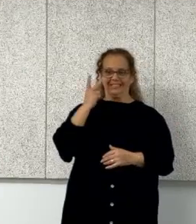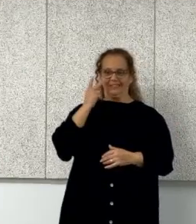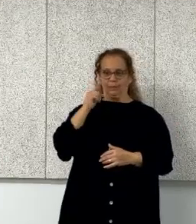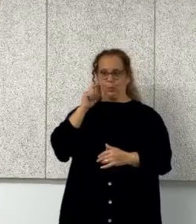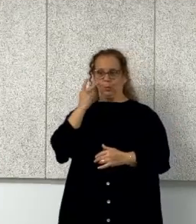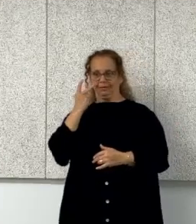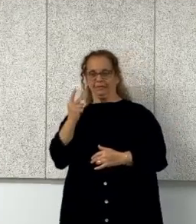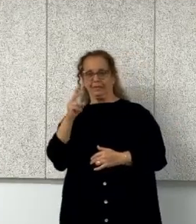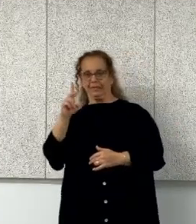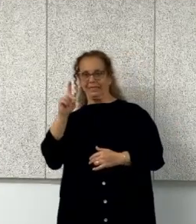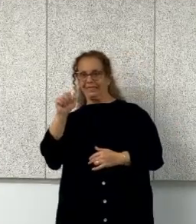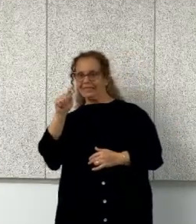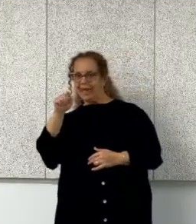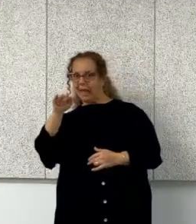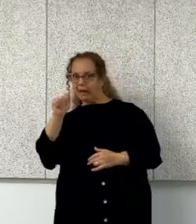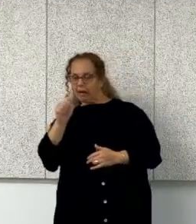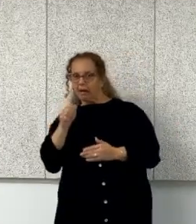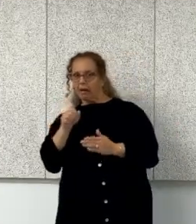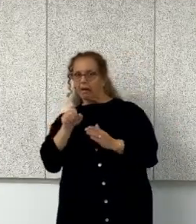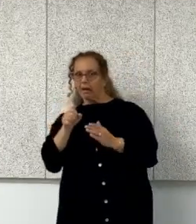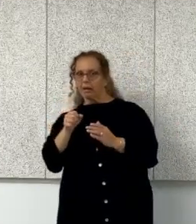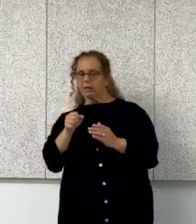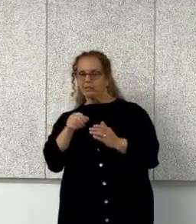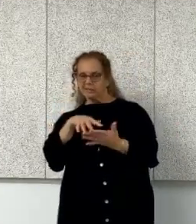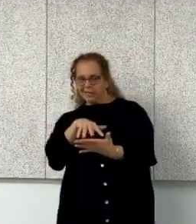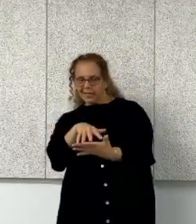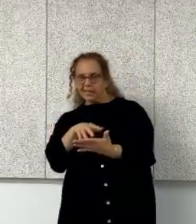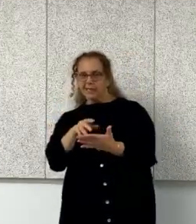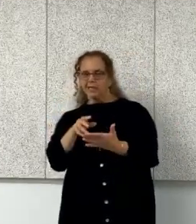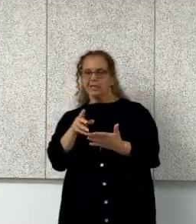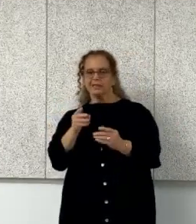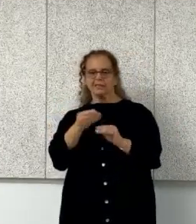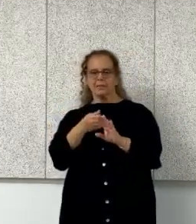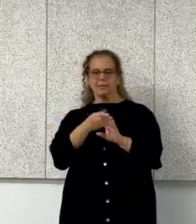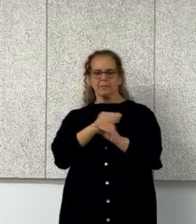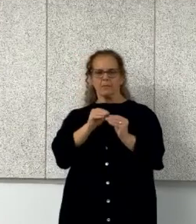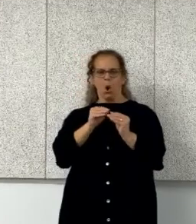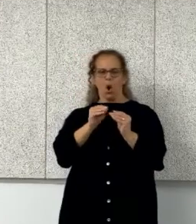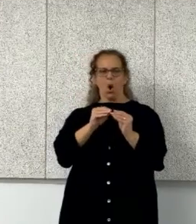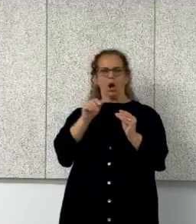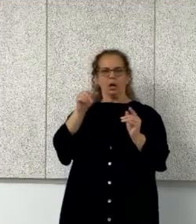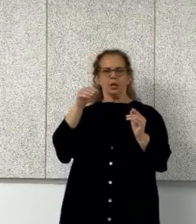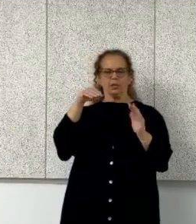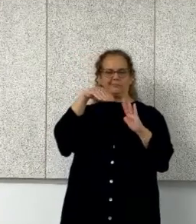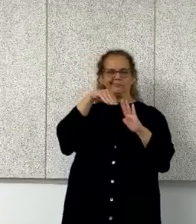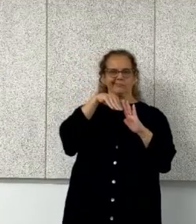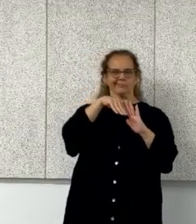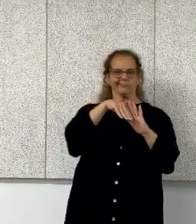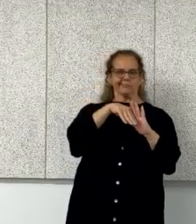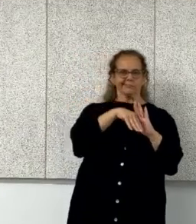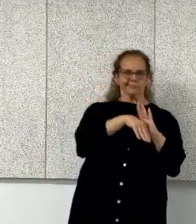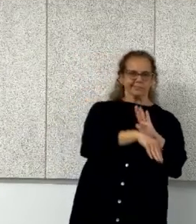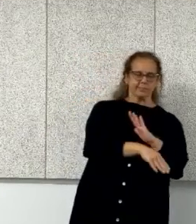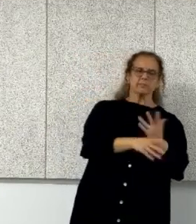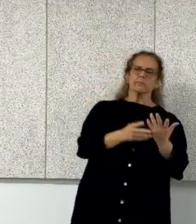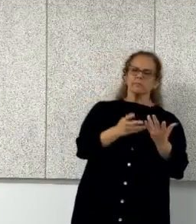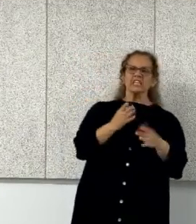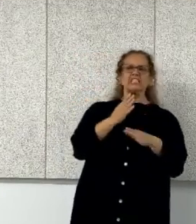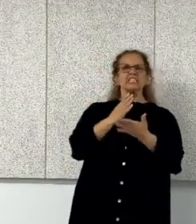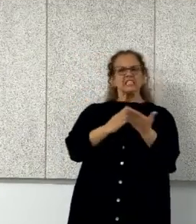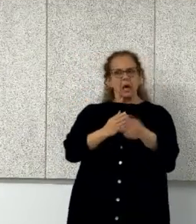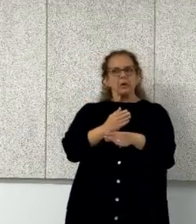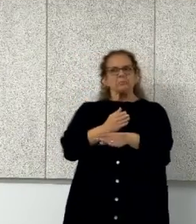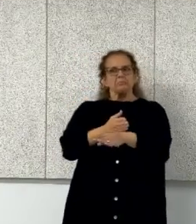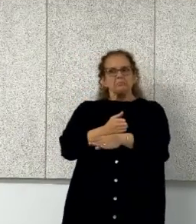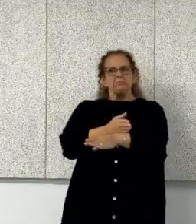of is just like a steady downhill. So it is exciting that between 21-22 and 22-23 that we did see some improvement, but